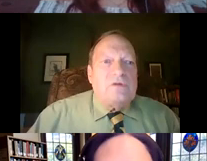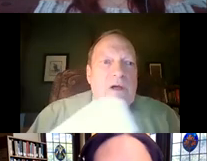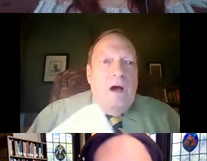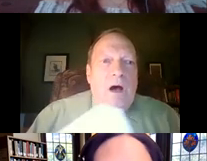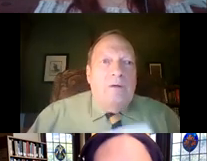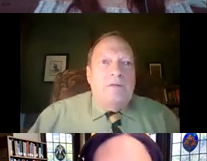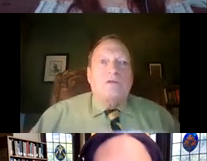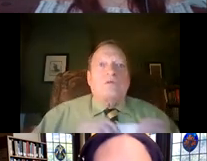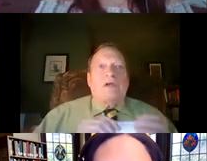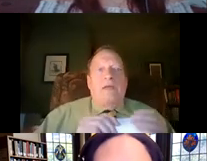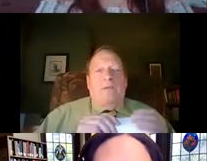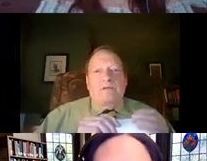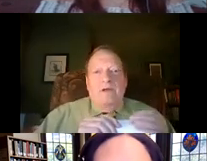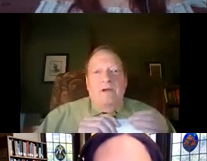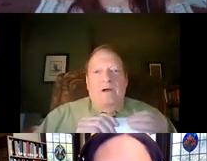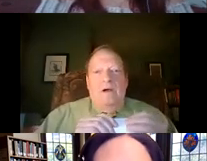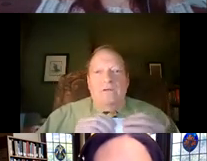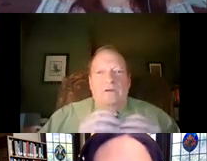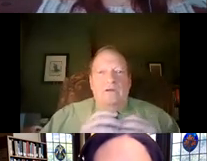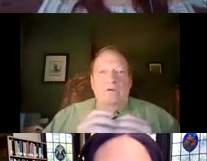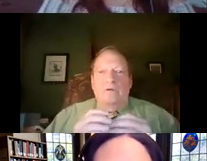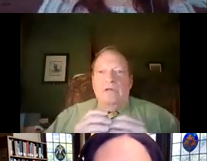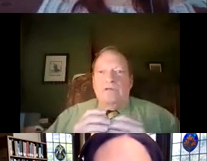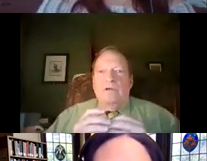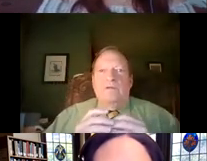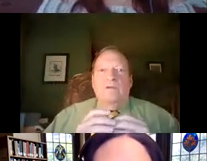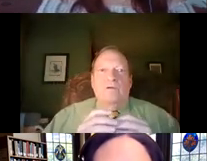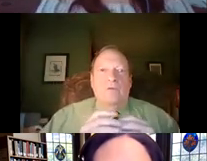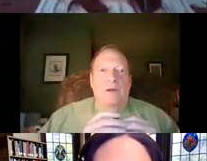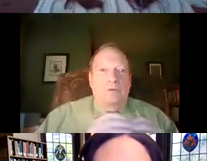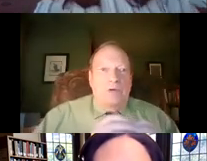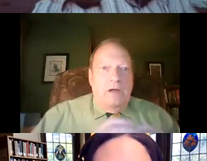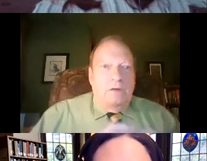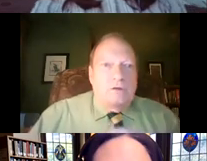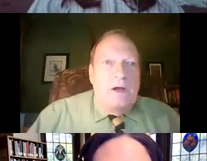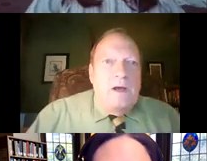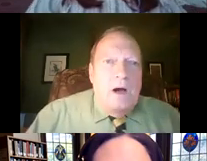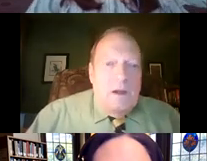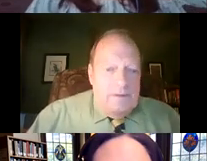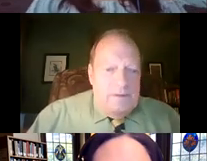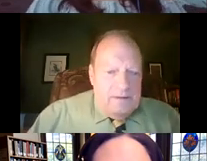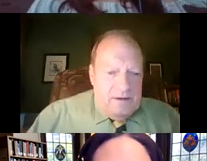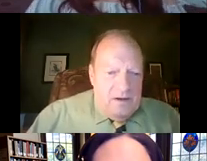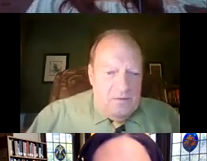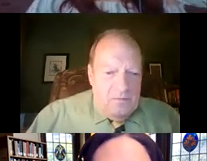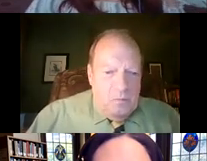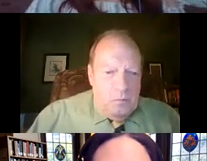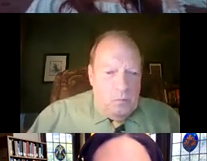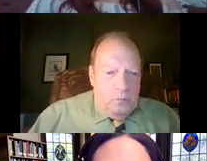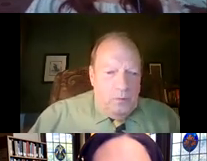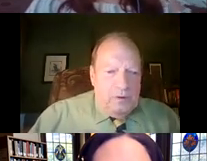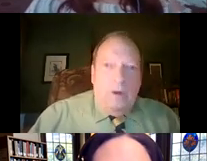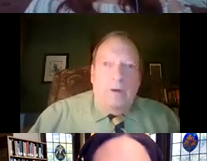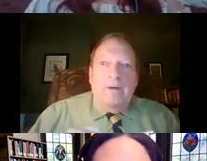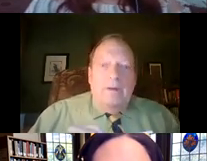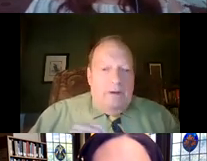years, this was the campus. So it gives you a sense of the incredible change that